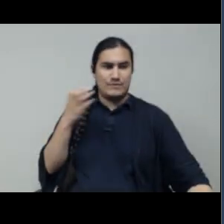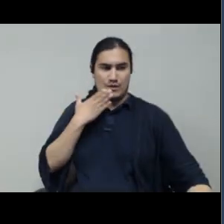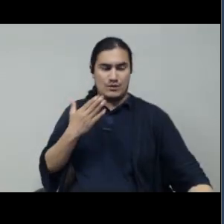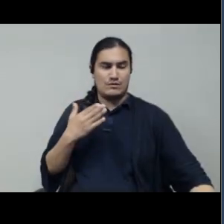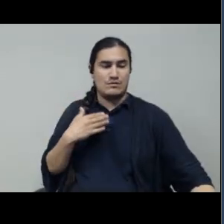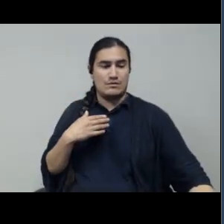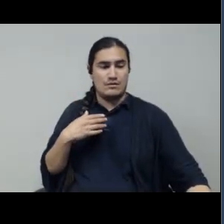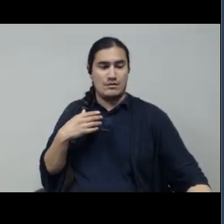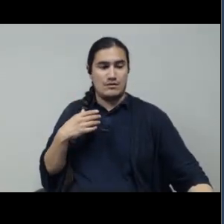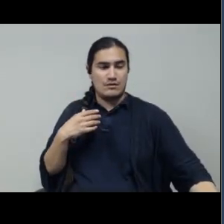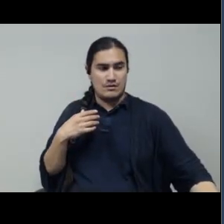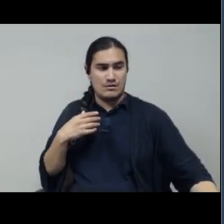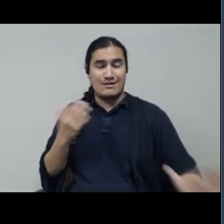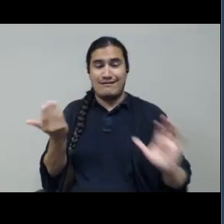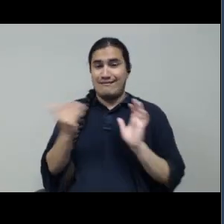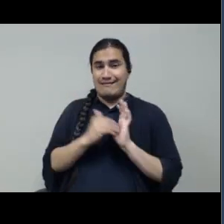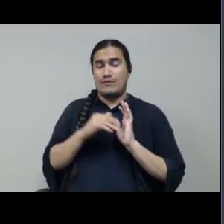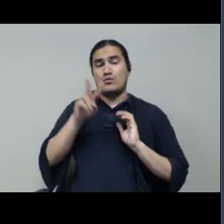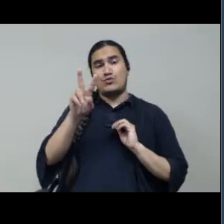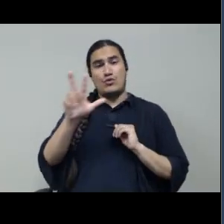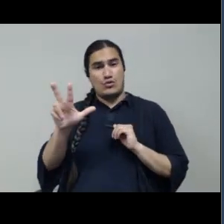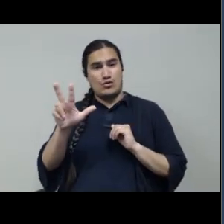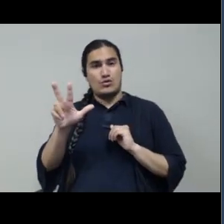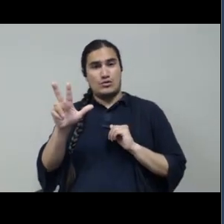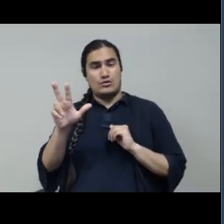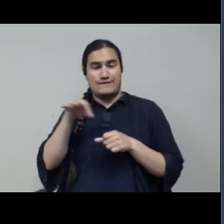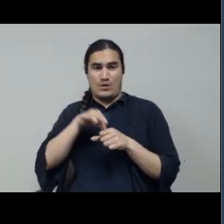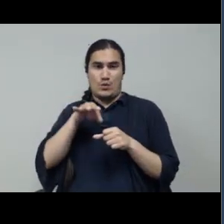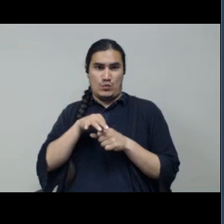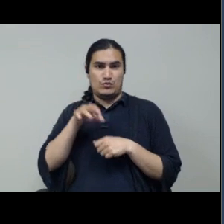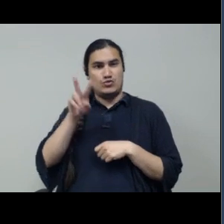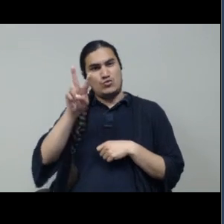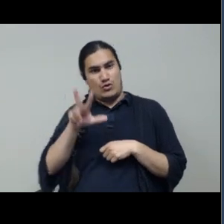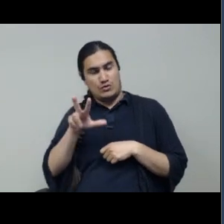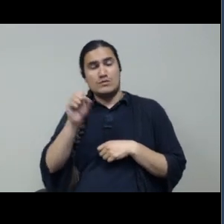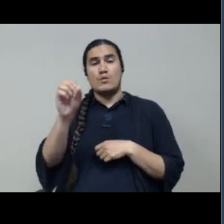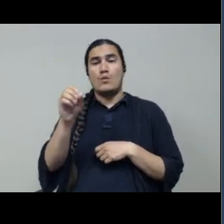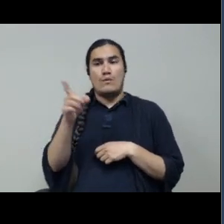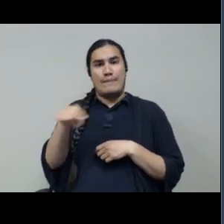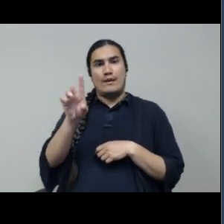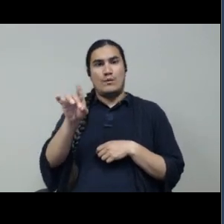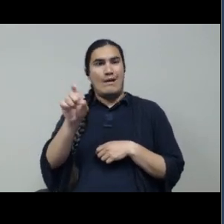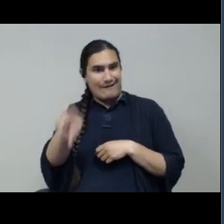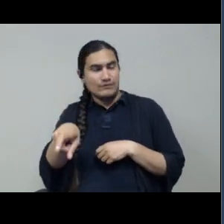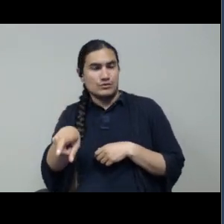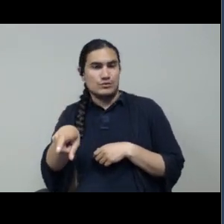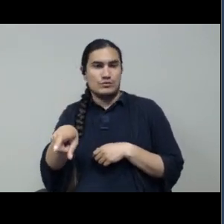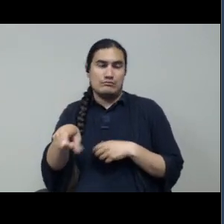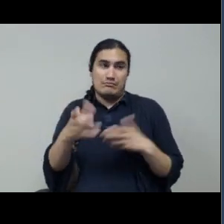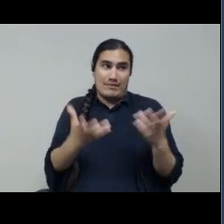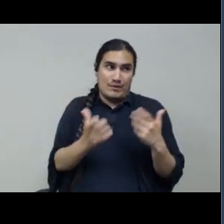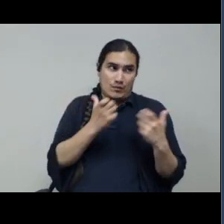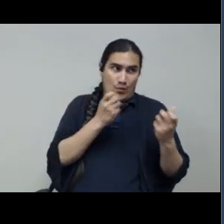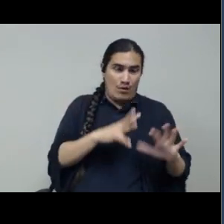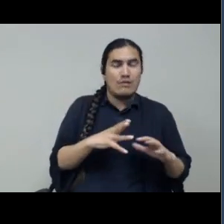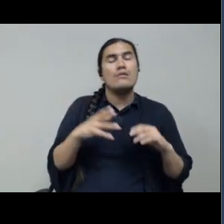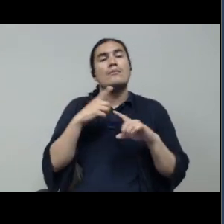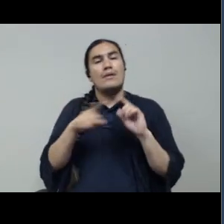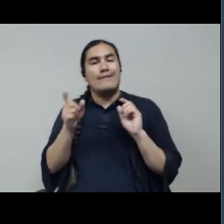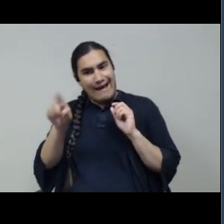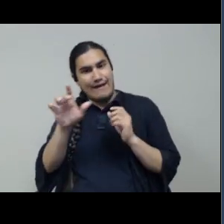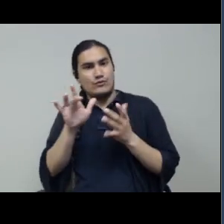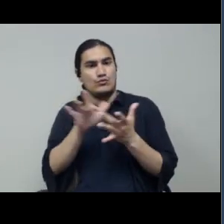again, this is a 2/3 vote that they really do have to, even if they didn't want to, have to reach out to everyone in the community to get their